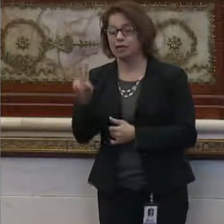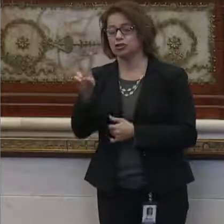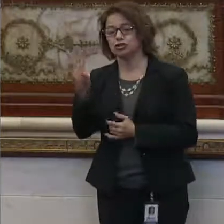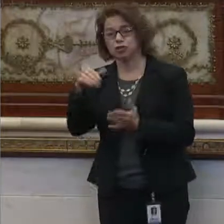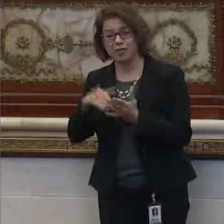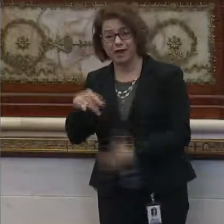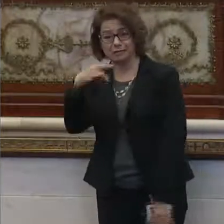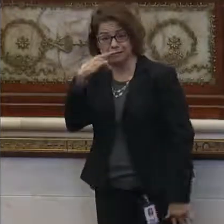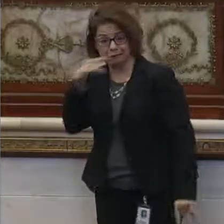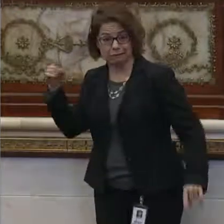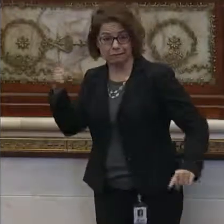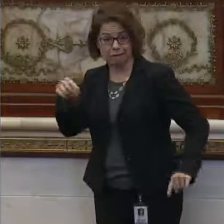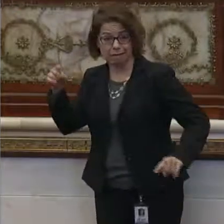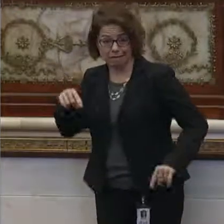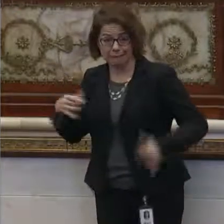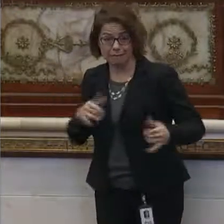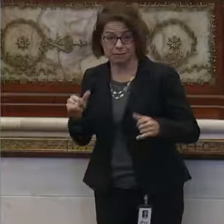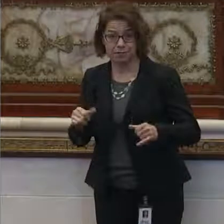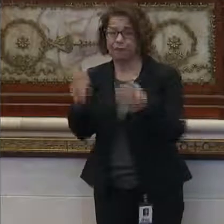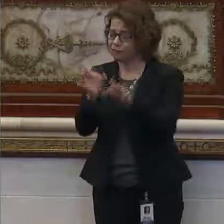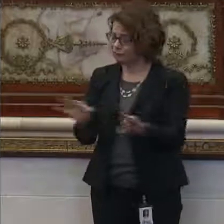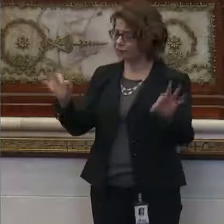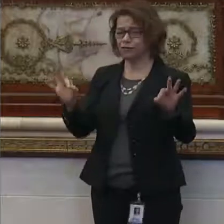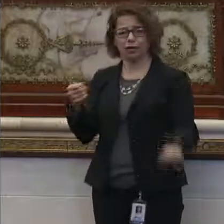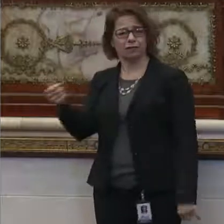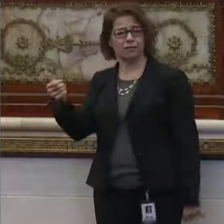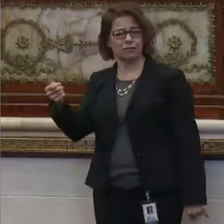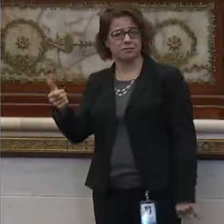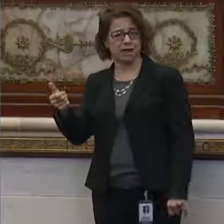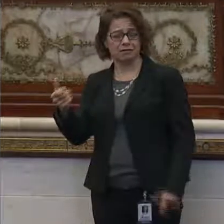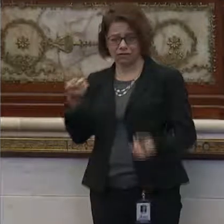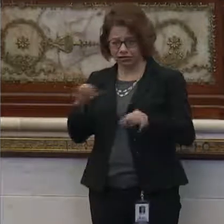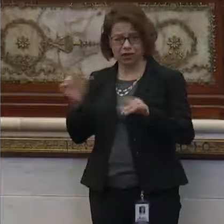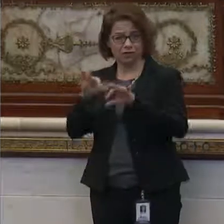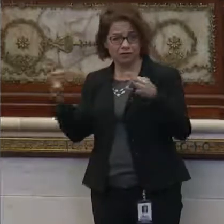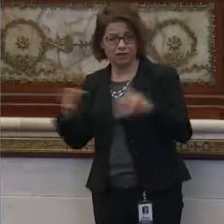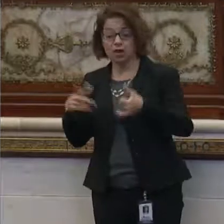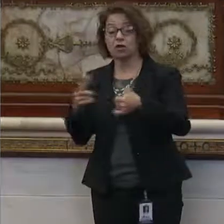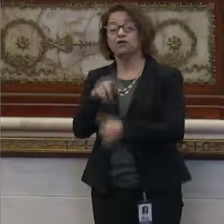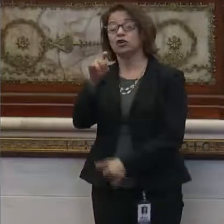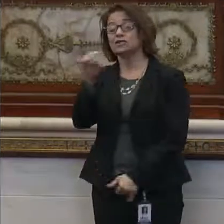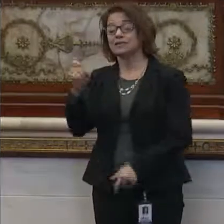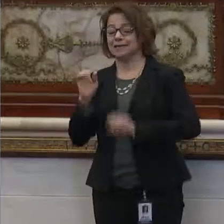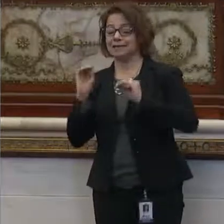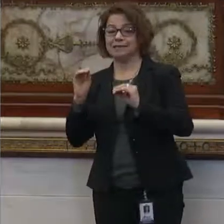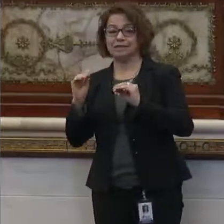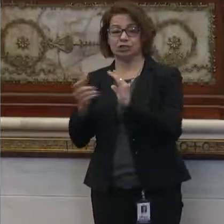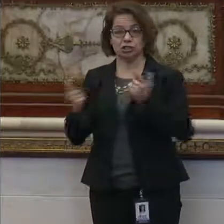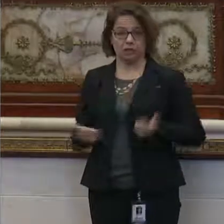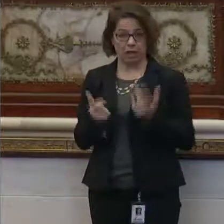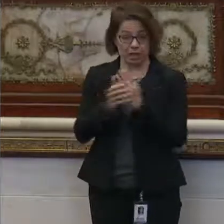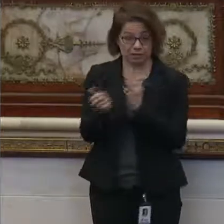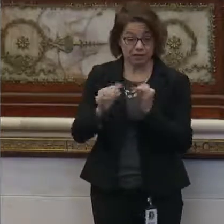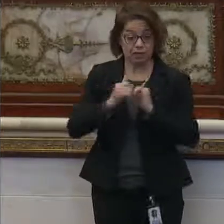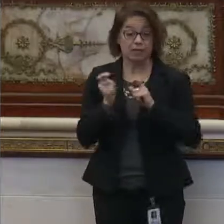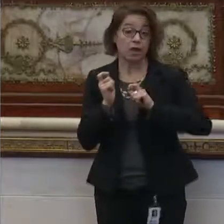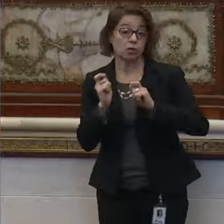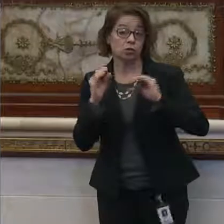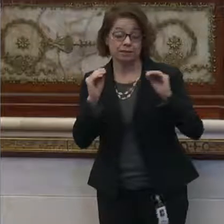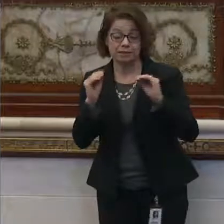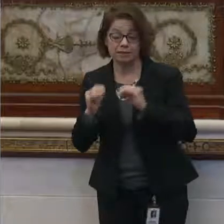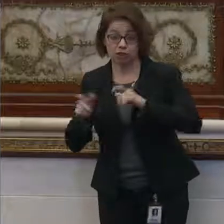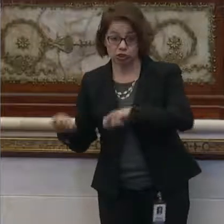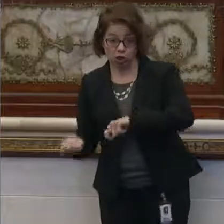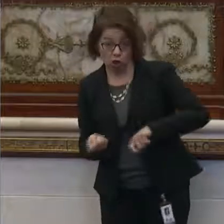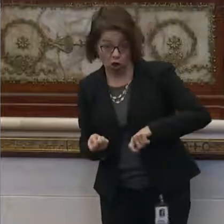children played golf at Byrne at no cost whatsoever to their families. Firstee teaches life skills by teaching golf to children throughout the